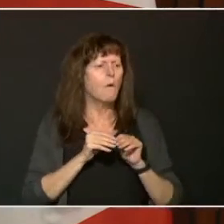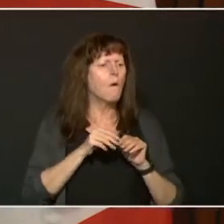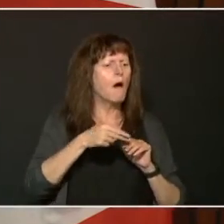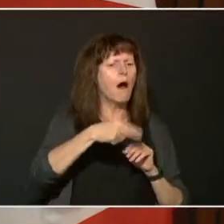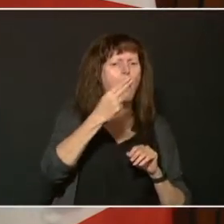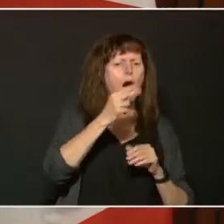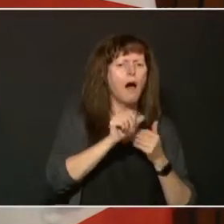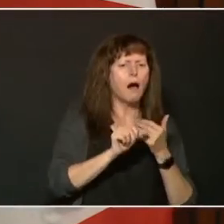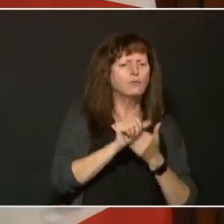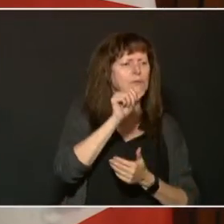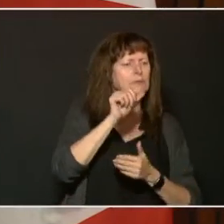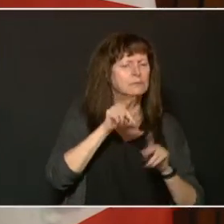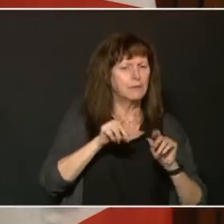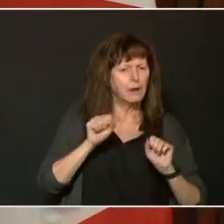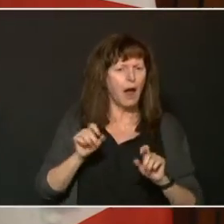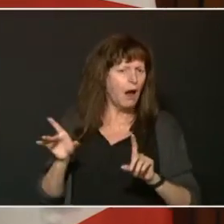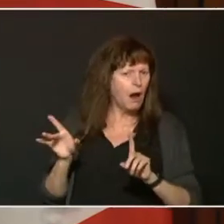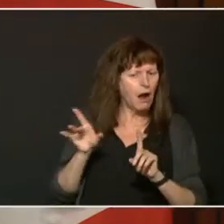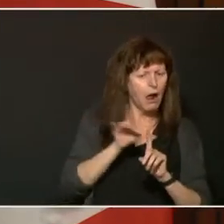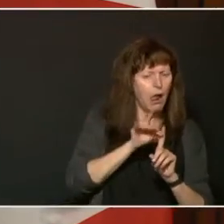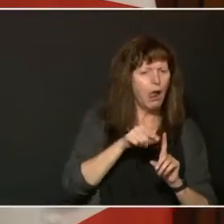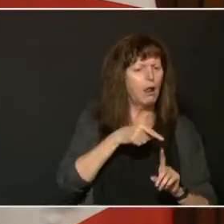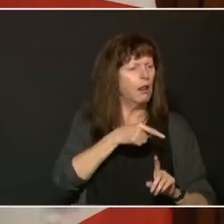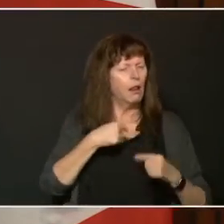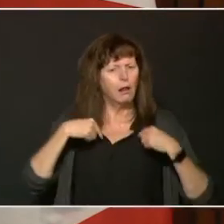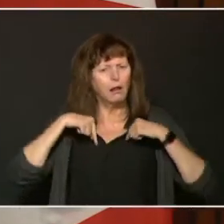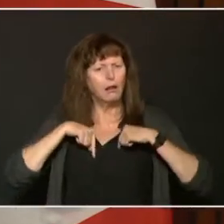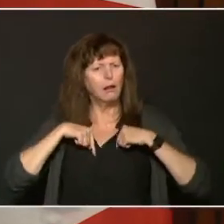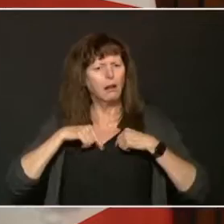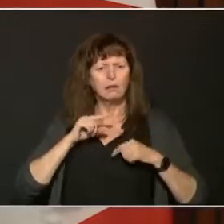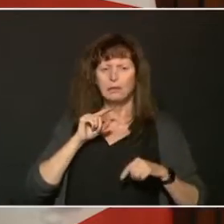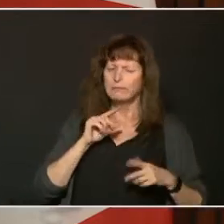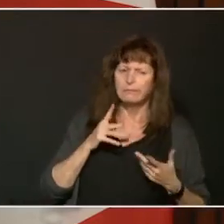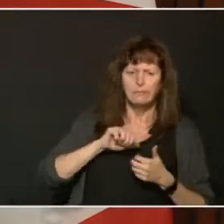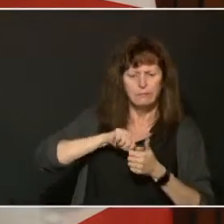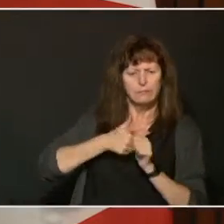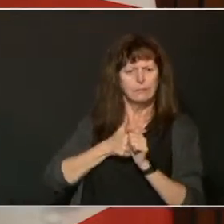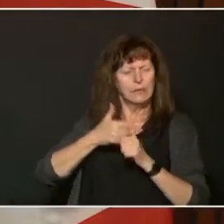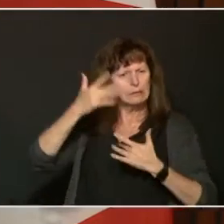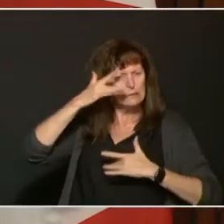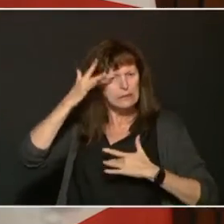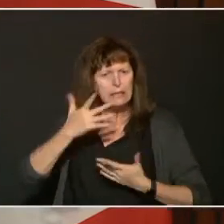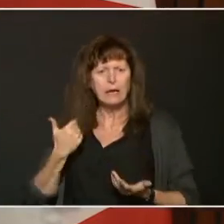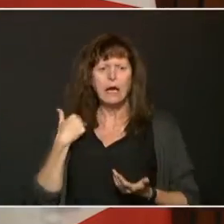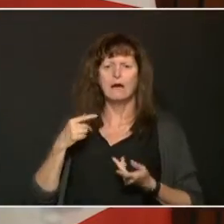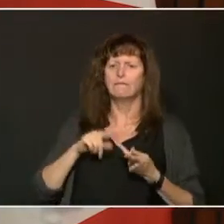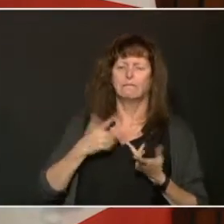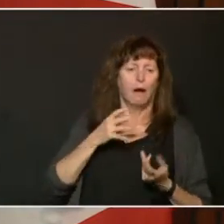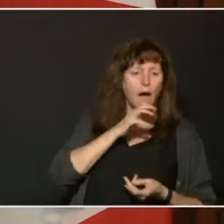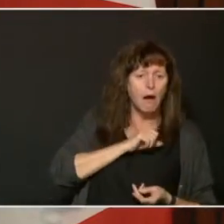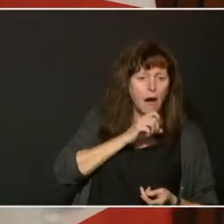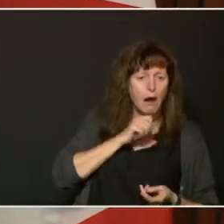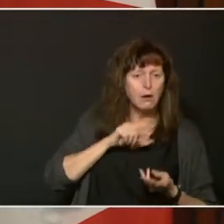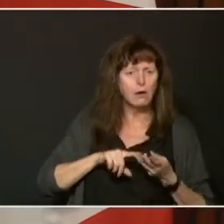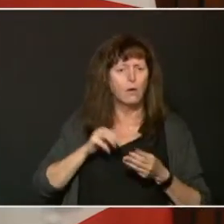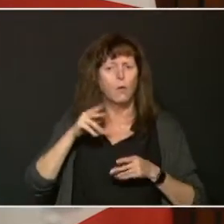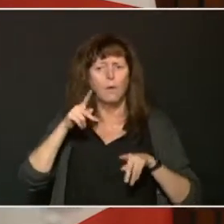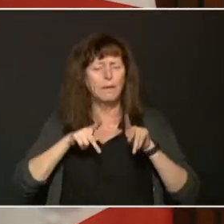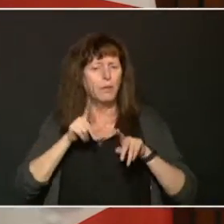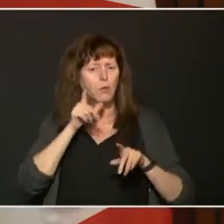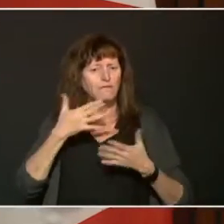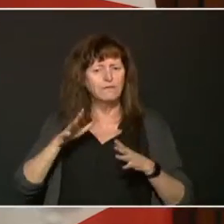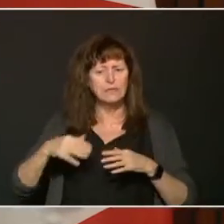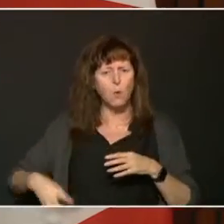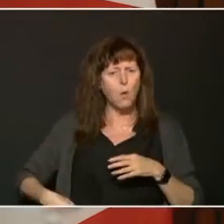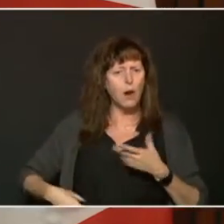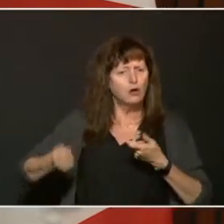and serious sequelae, such as seniors, people with transplants. At this point, we have evidence